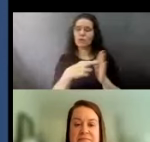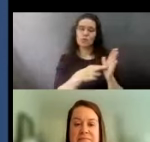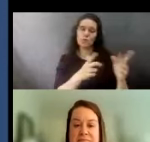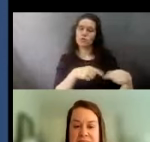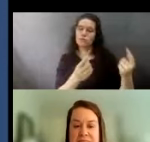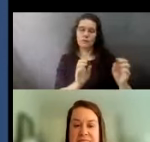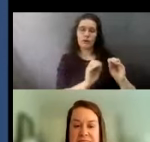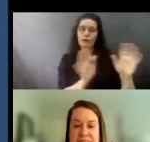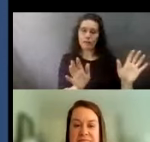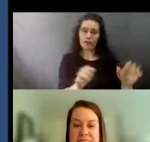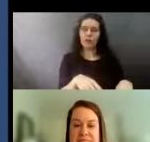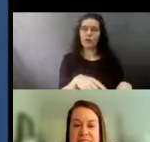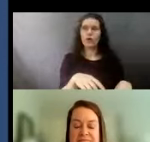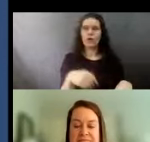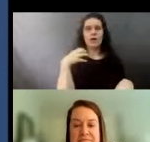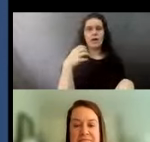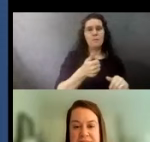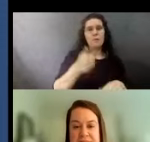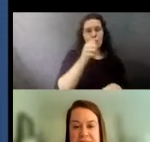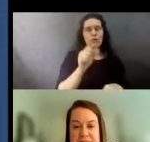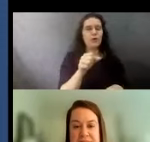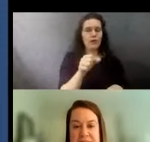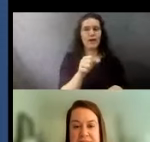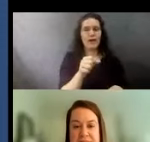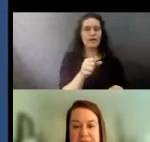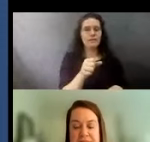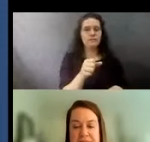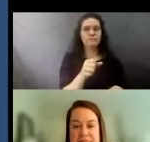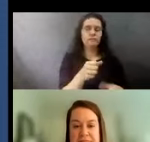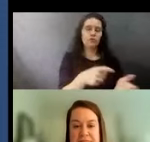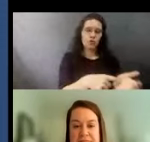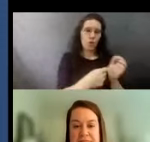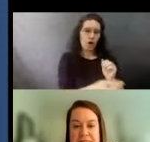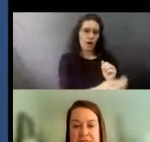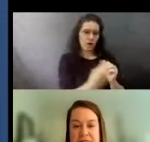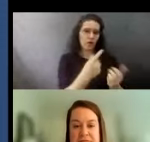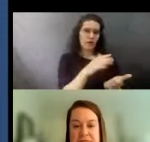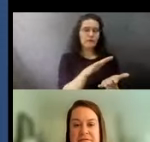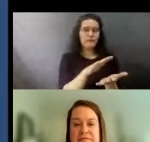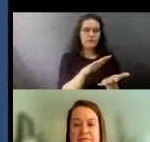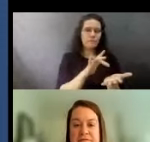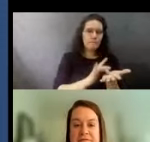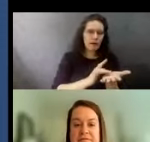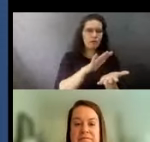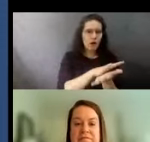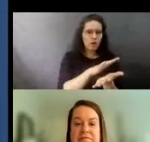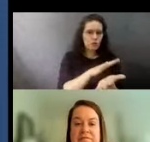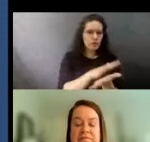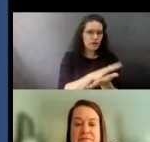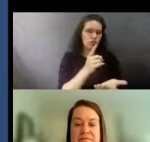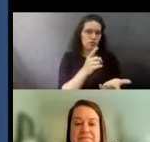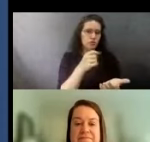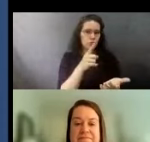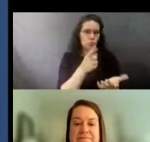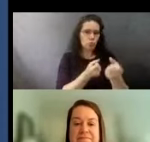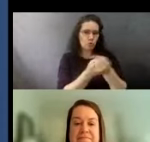clear that employers, can ask for reasonable medical documentation to support an accommodation need if only